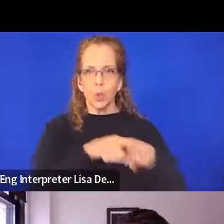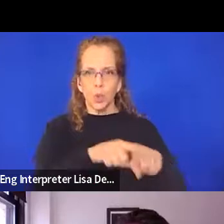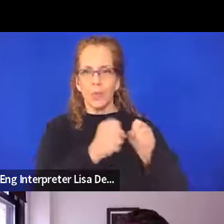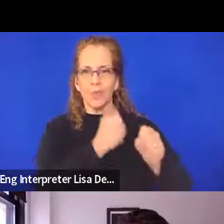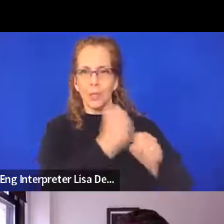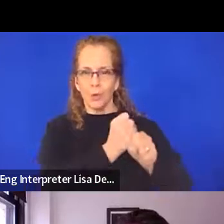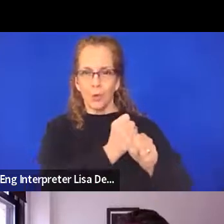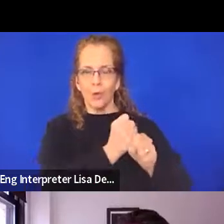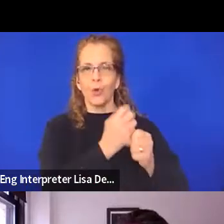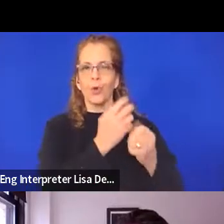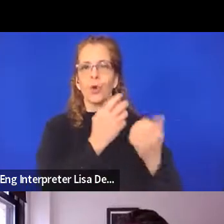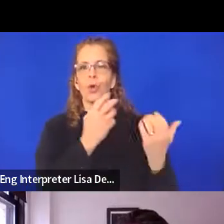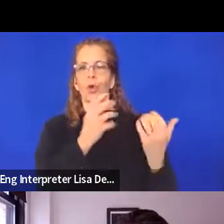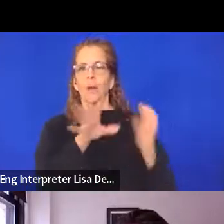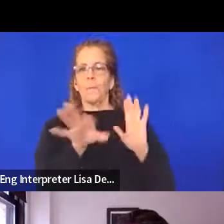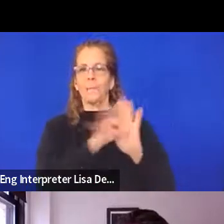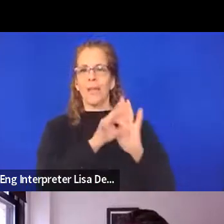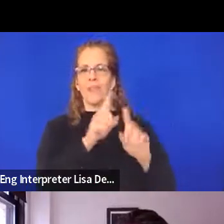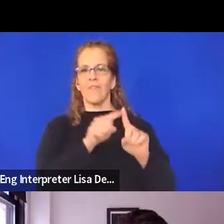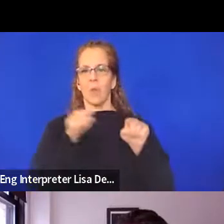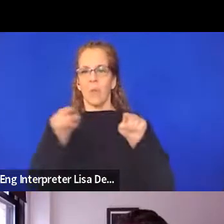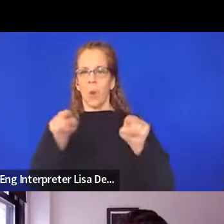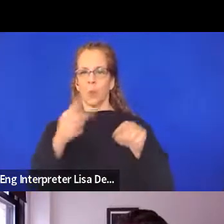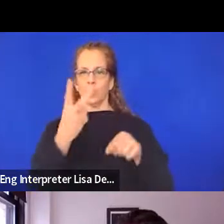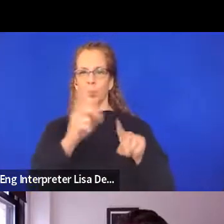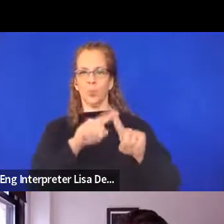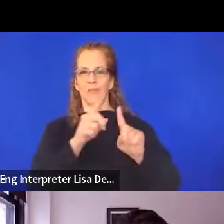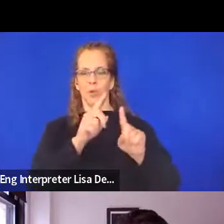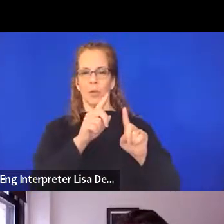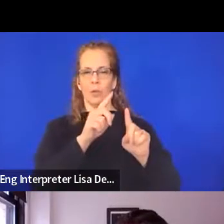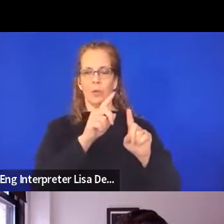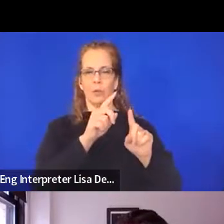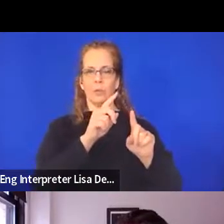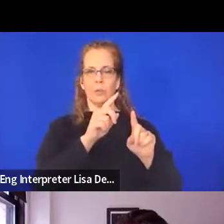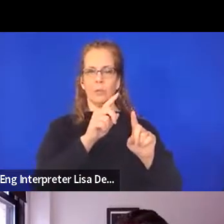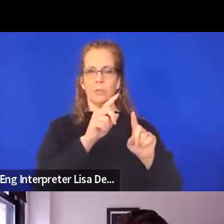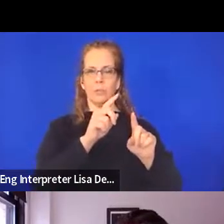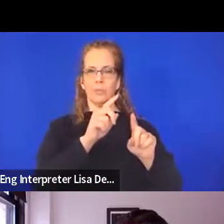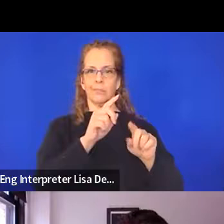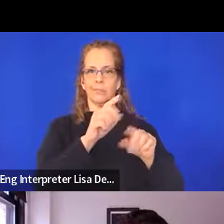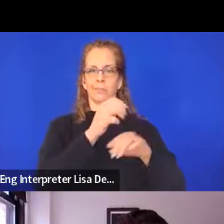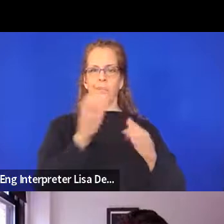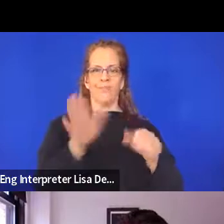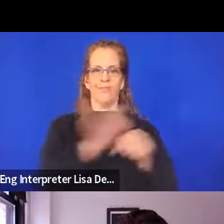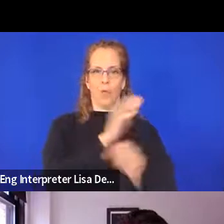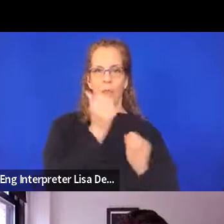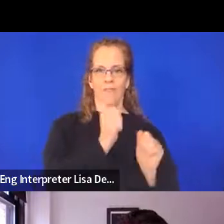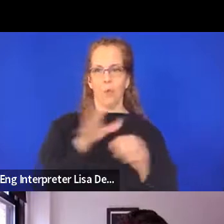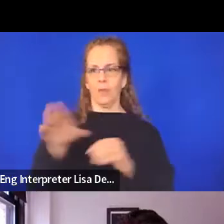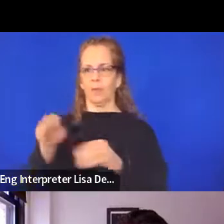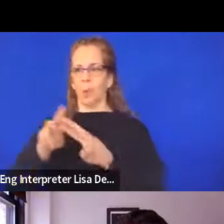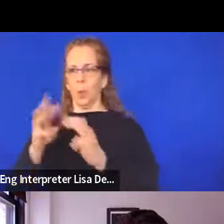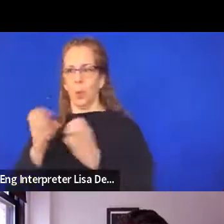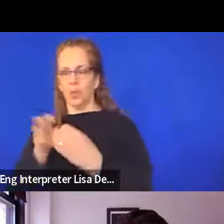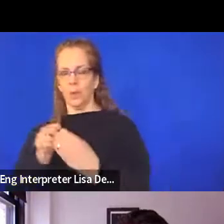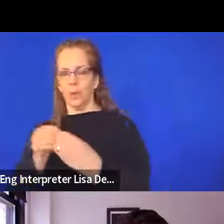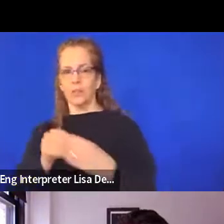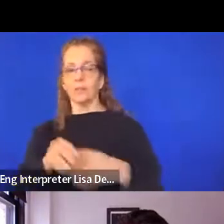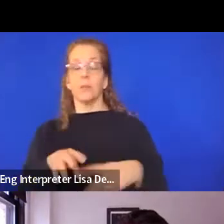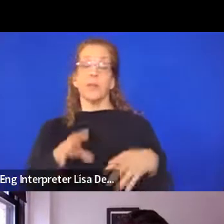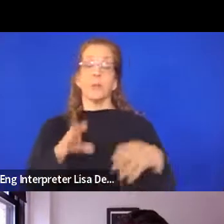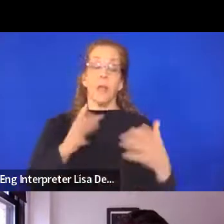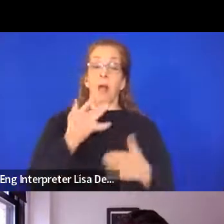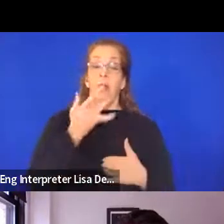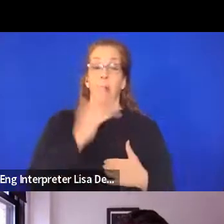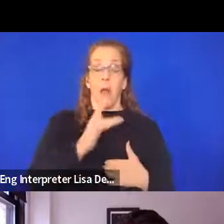that we have to be within our budget? And part of the impetus for that was that our budget had grown enough that we were paying